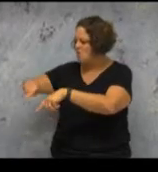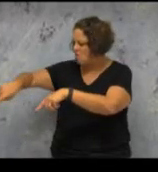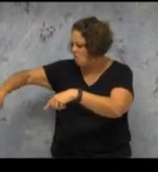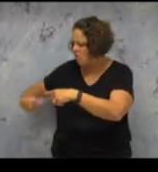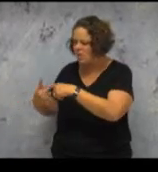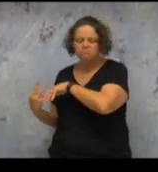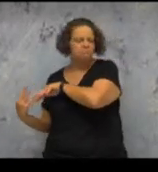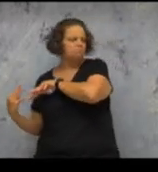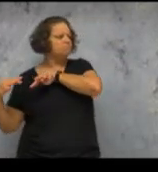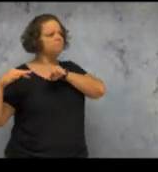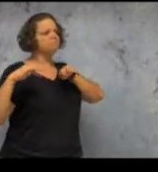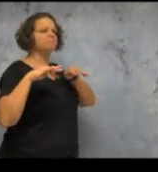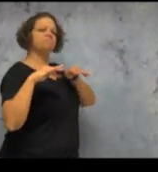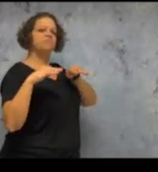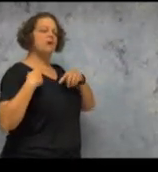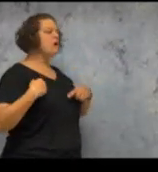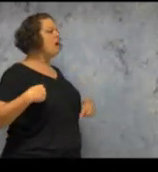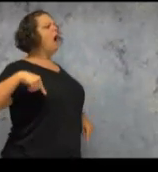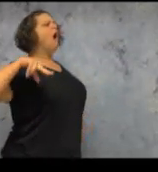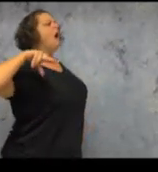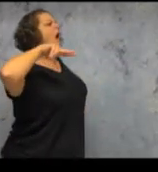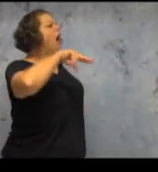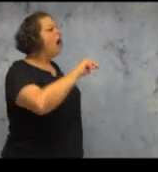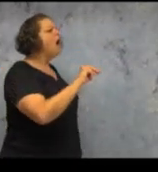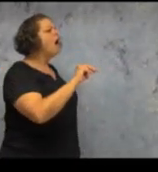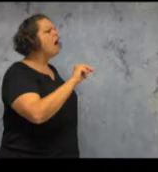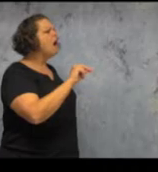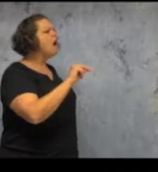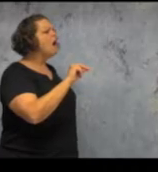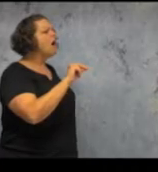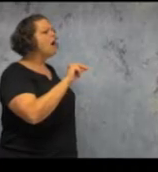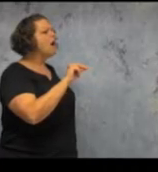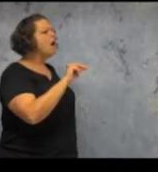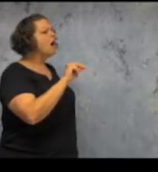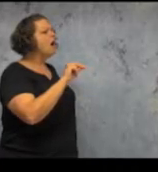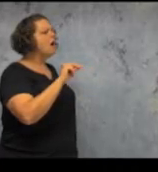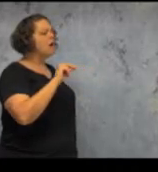But everyone took a stand and said, "No."